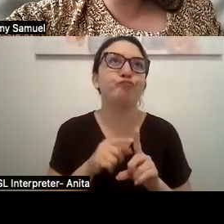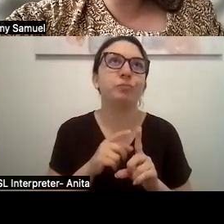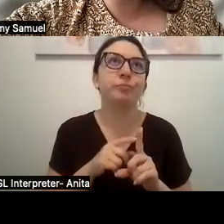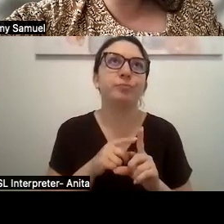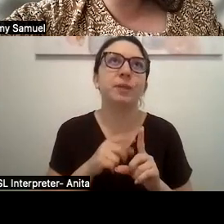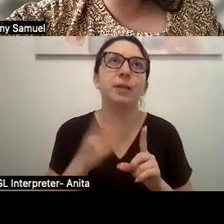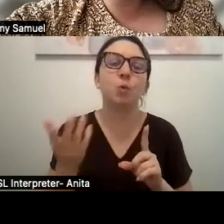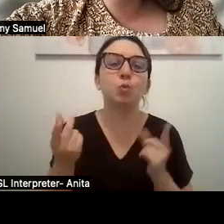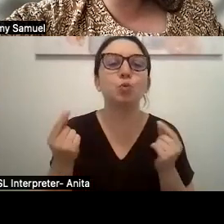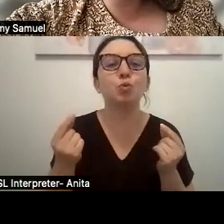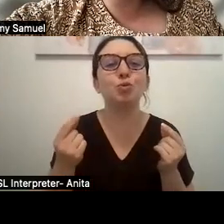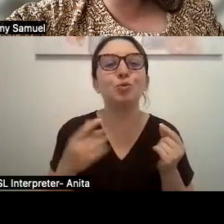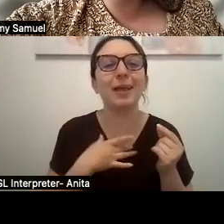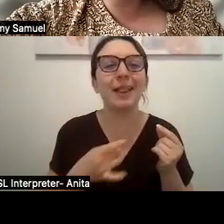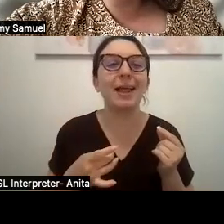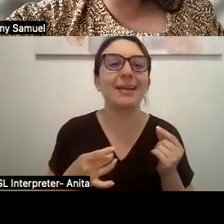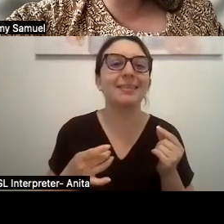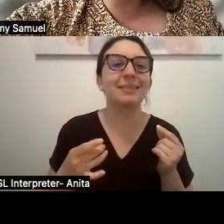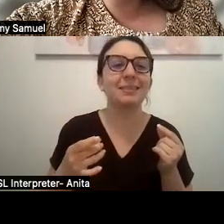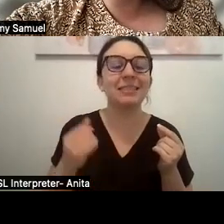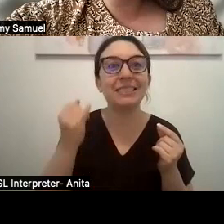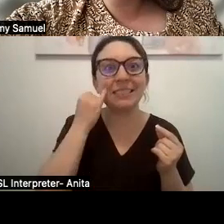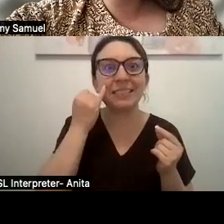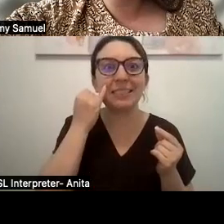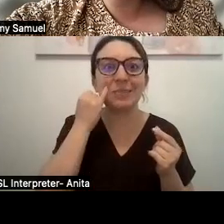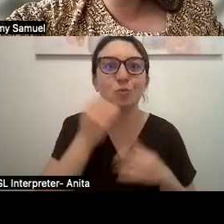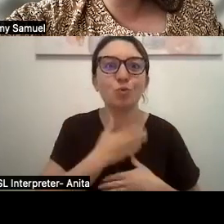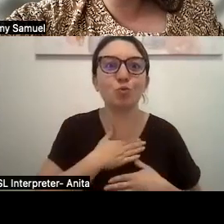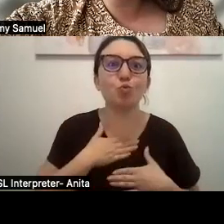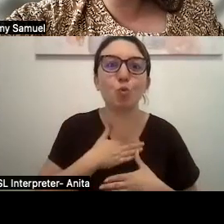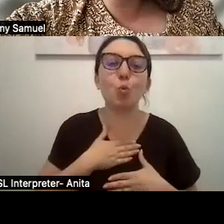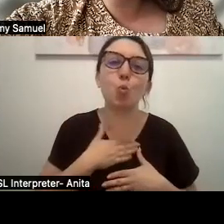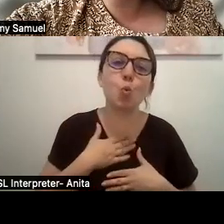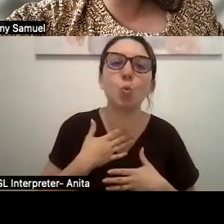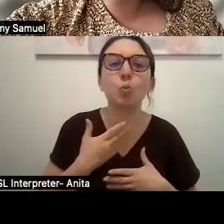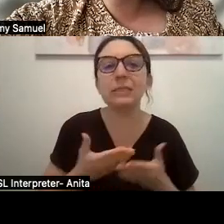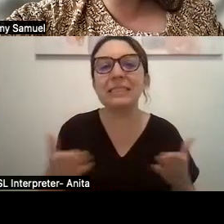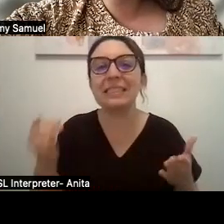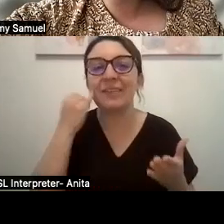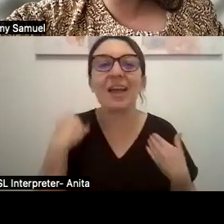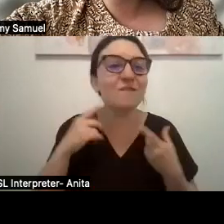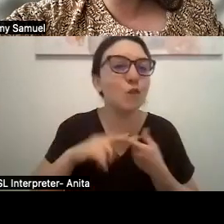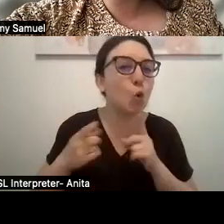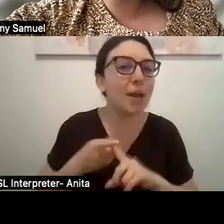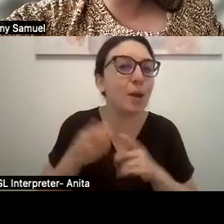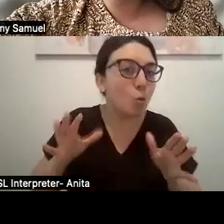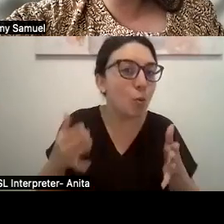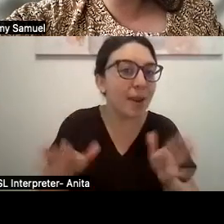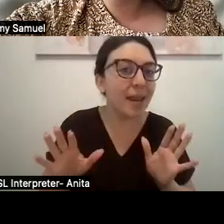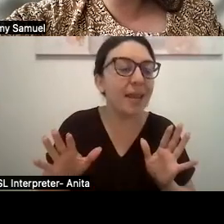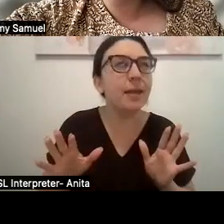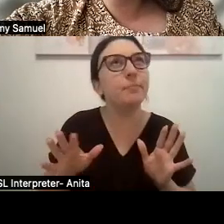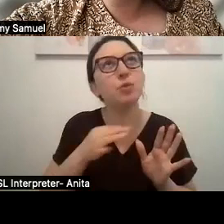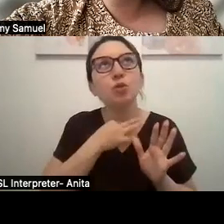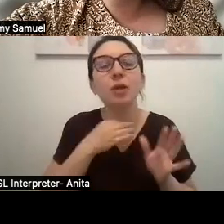she warms up and gets comfortable a lot quicker if she already has a friend. So I was wondering if